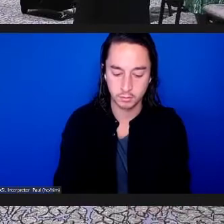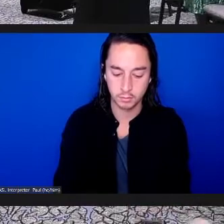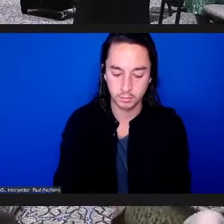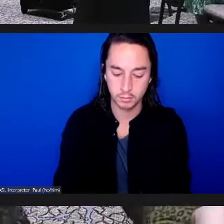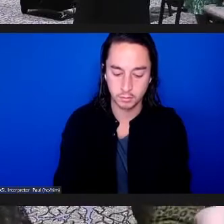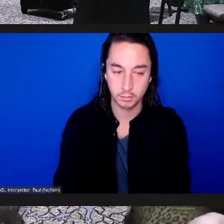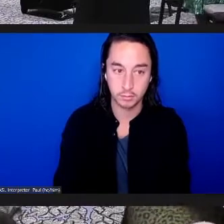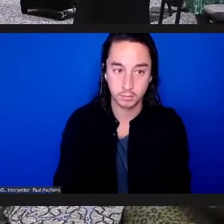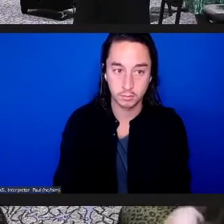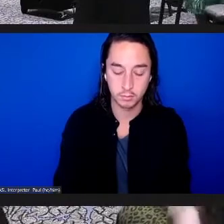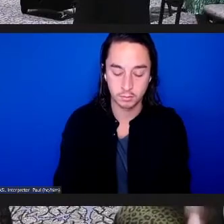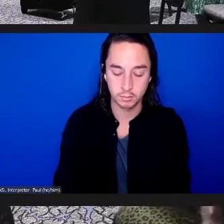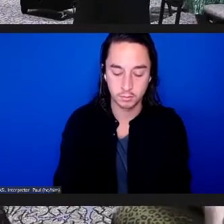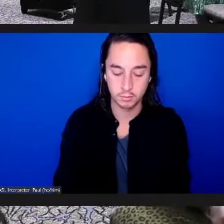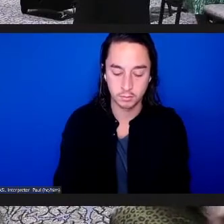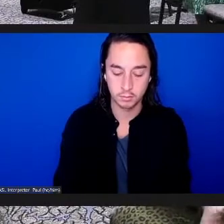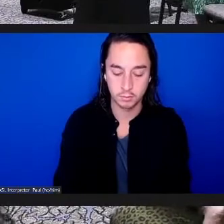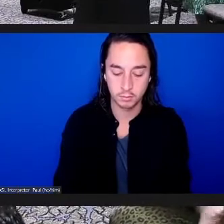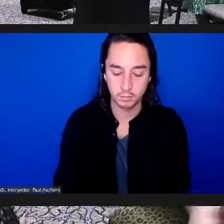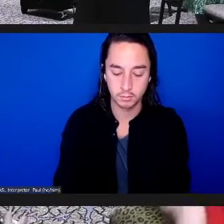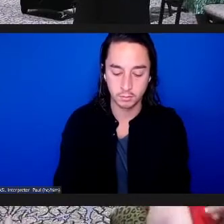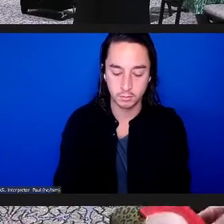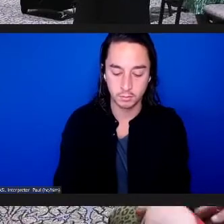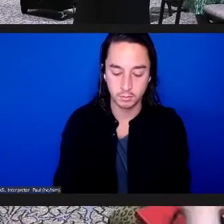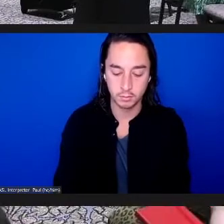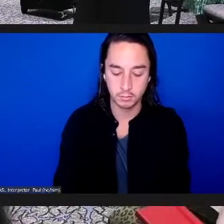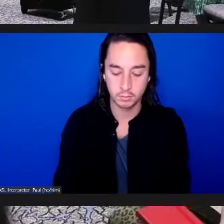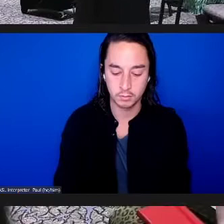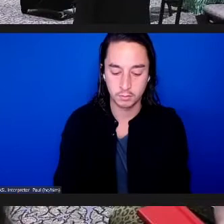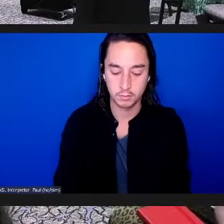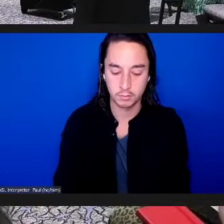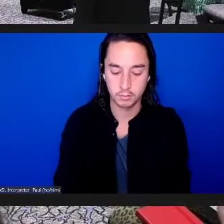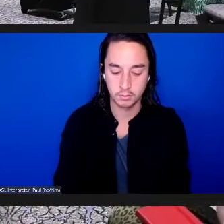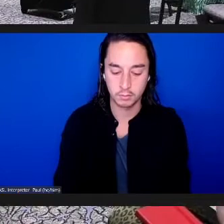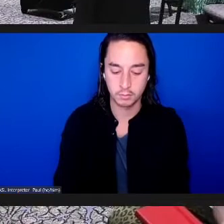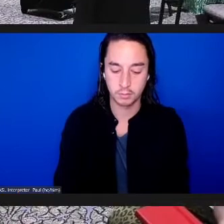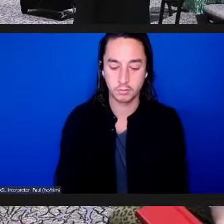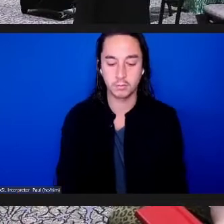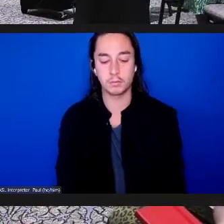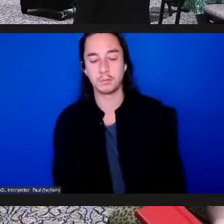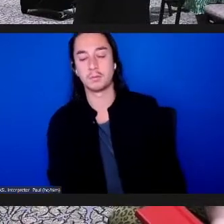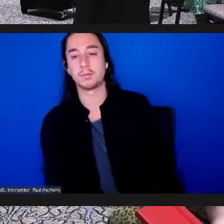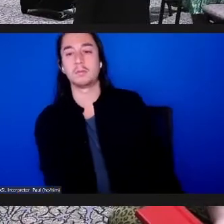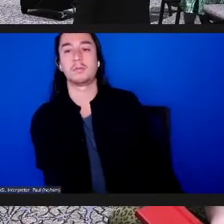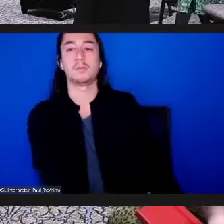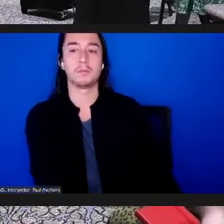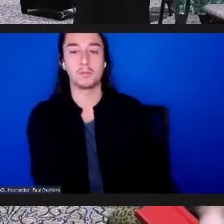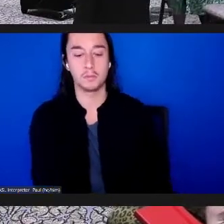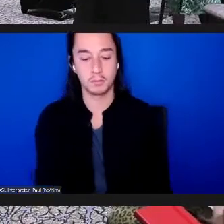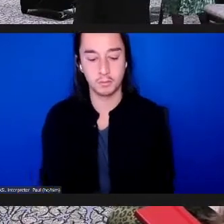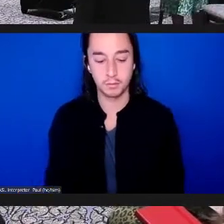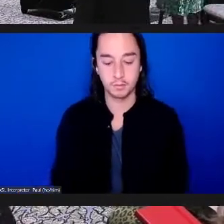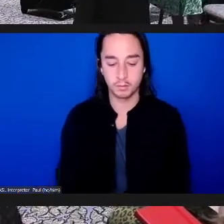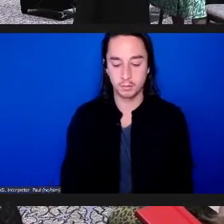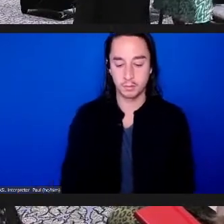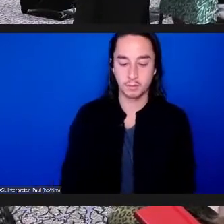morning. Do that. All right, Manuel. Good morning. Get into the morning. Feels